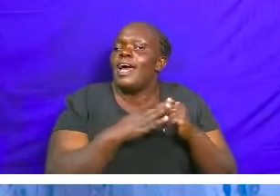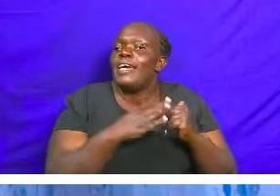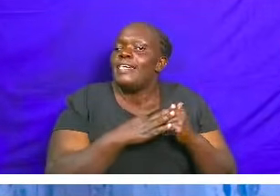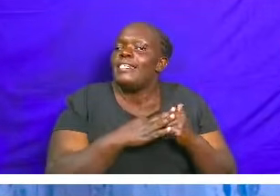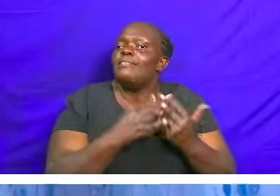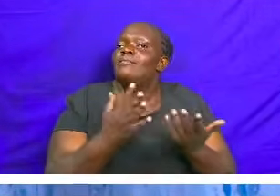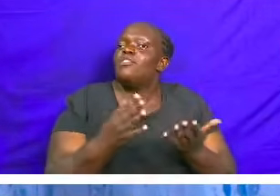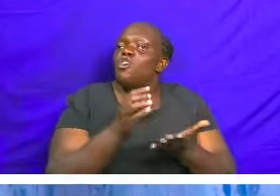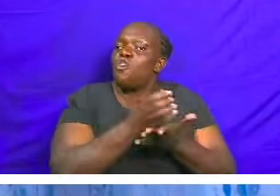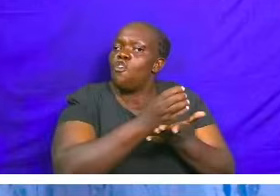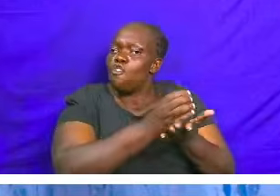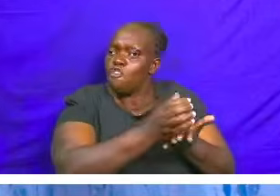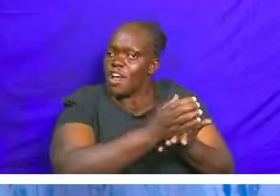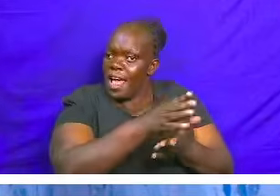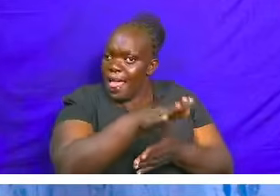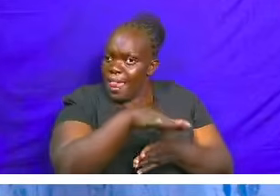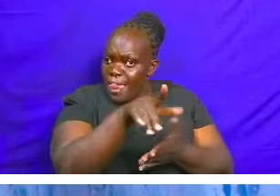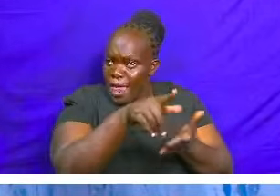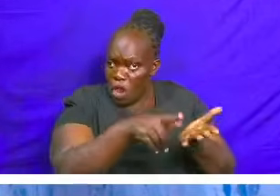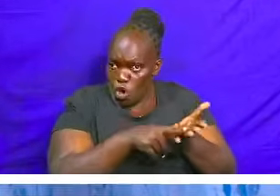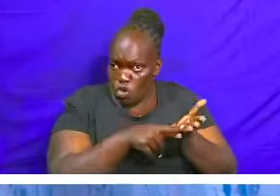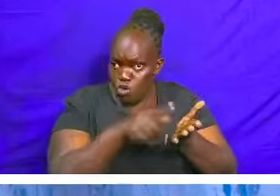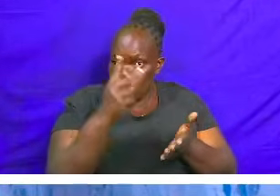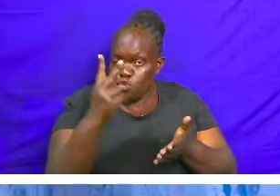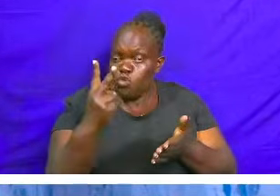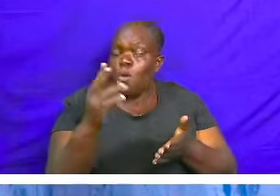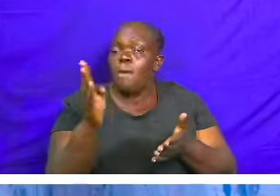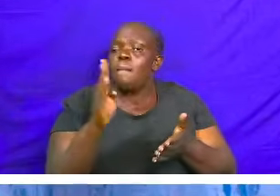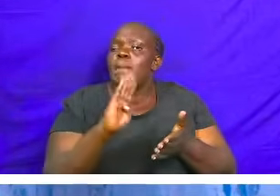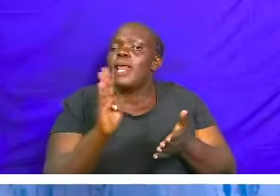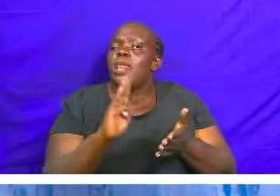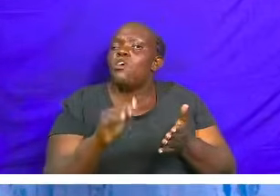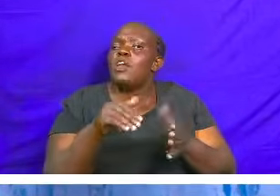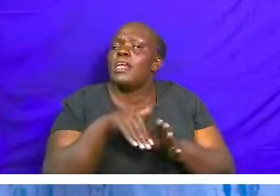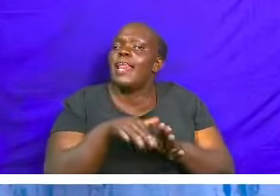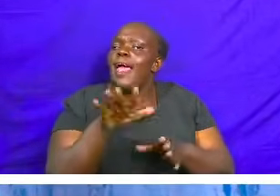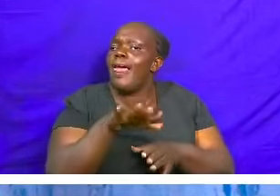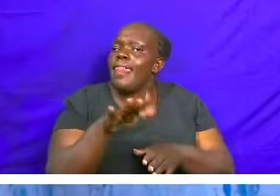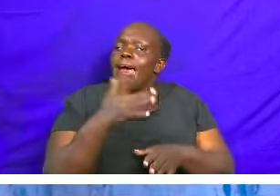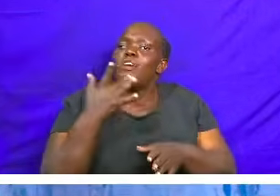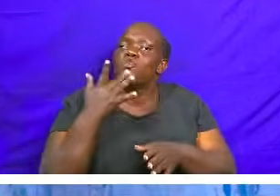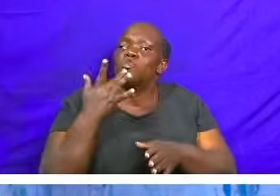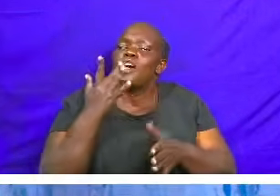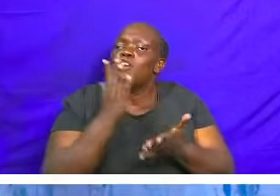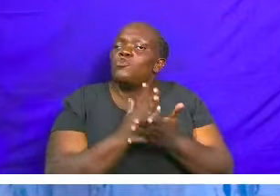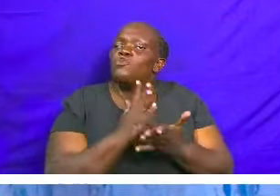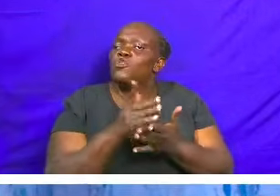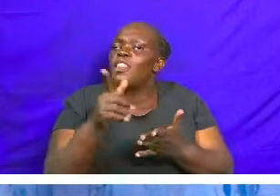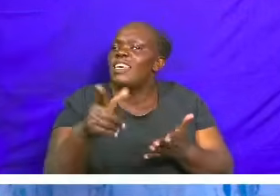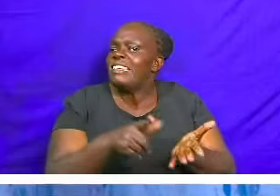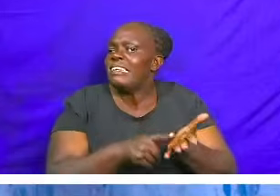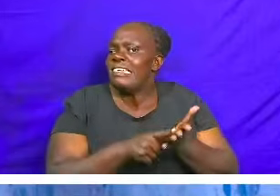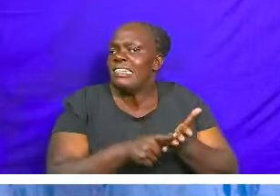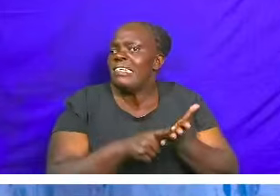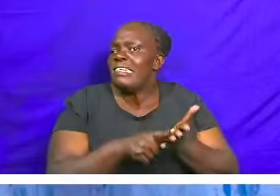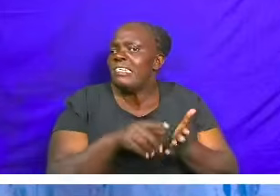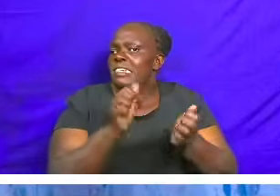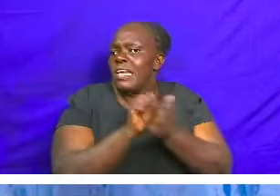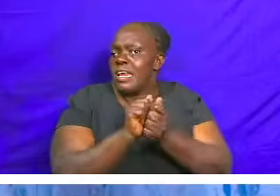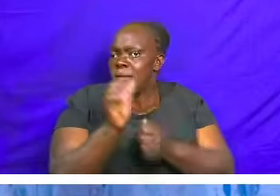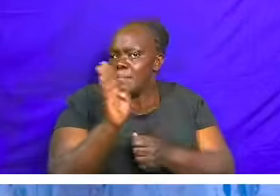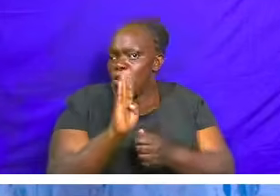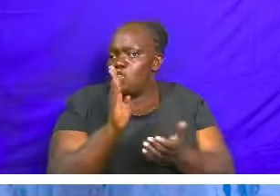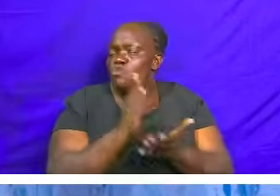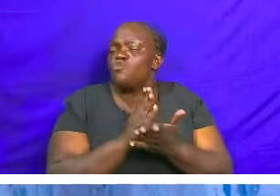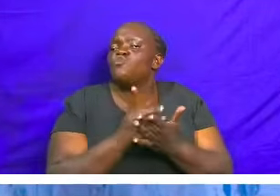sector and another 2 billion shillings in the sugar sector, because this sector has got a debt of about 10 billion. And these monies will